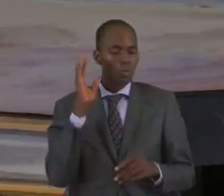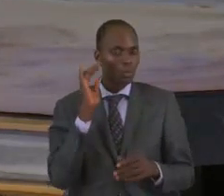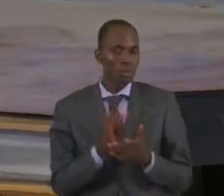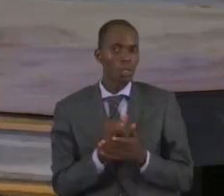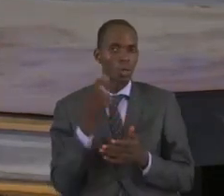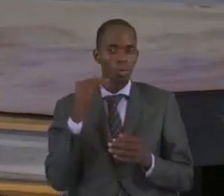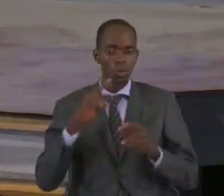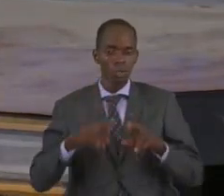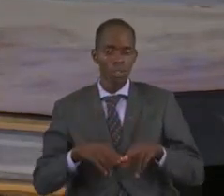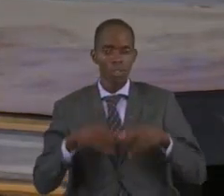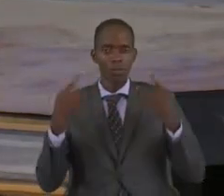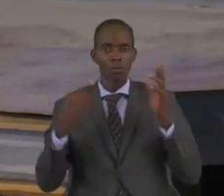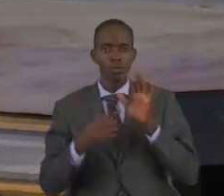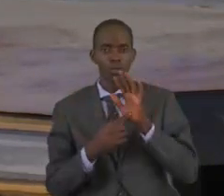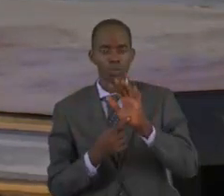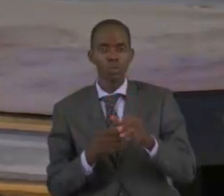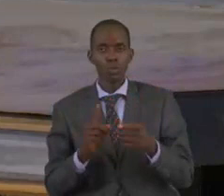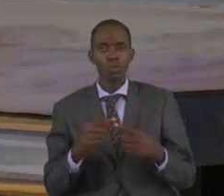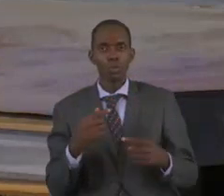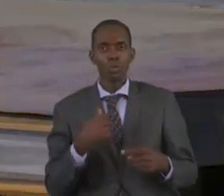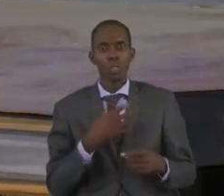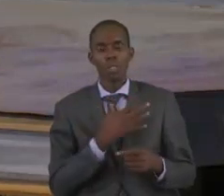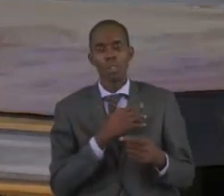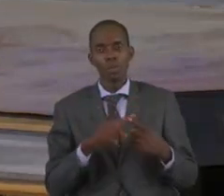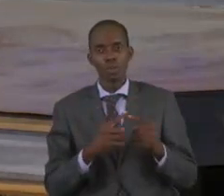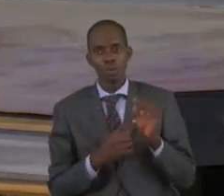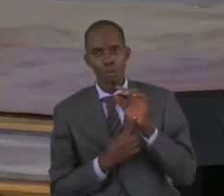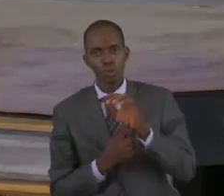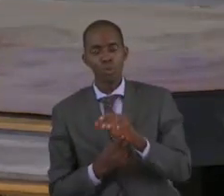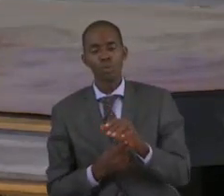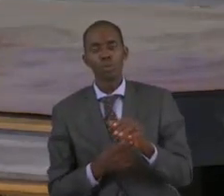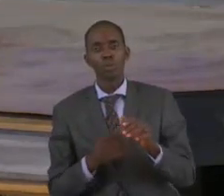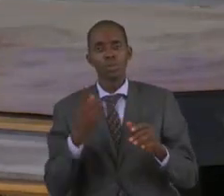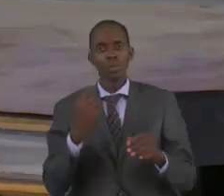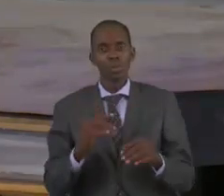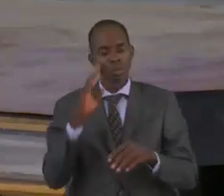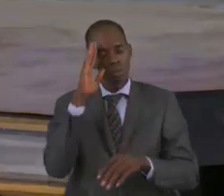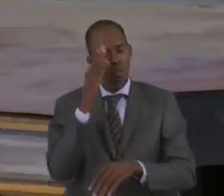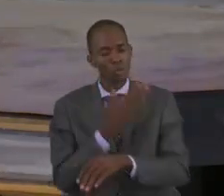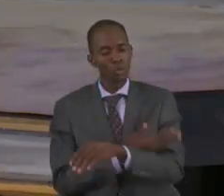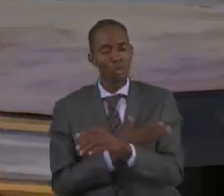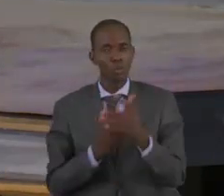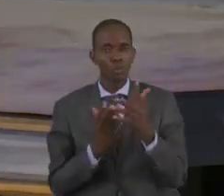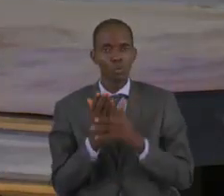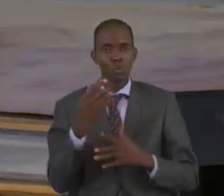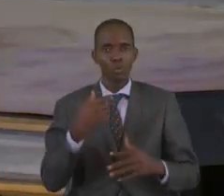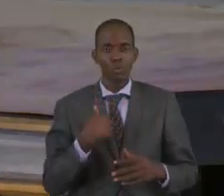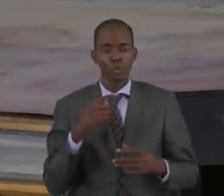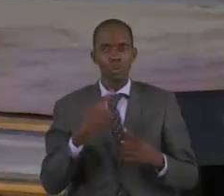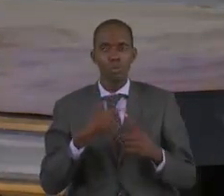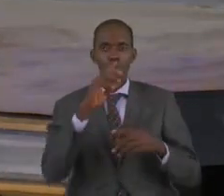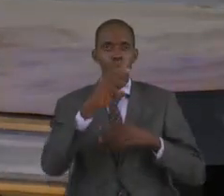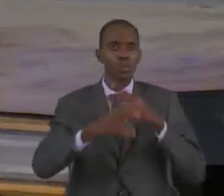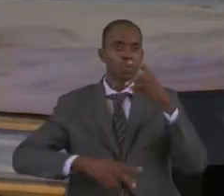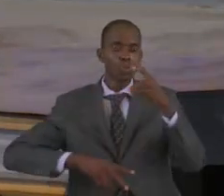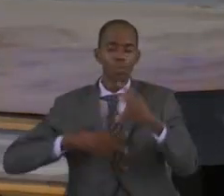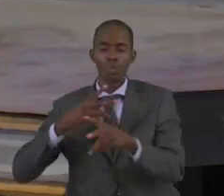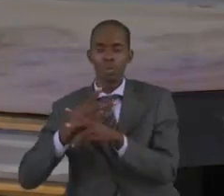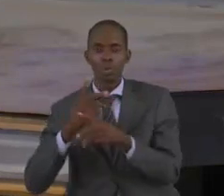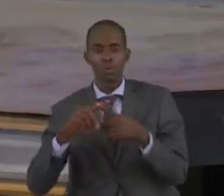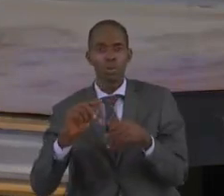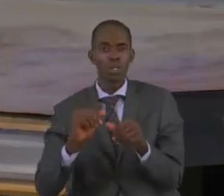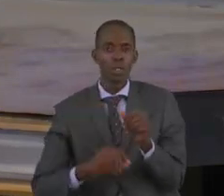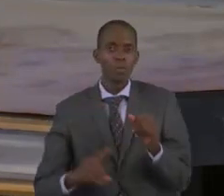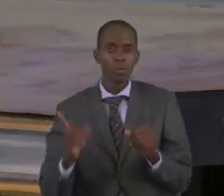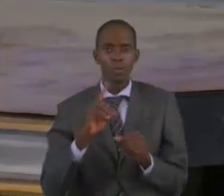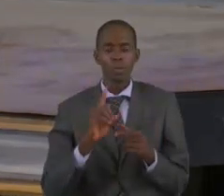to me, and to reveal his Son through me to the Gentiles and to the Jews and to everyone.